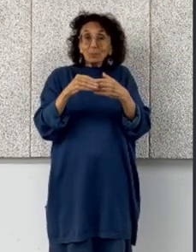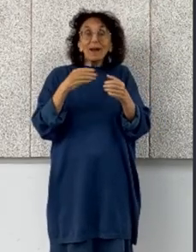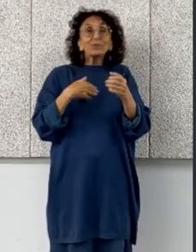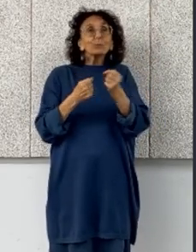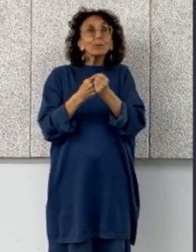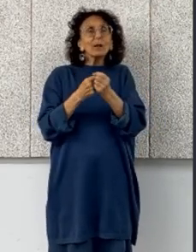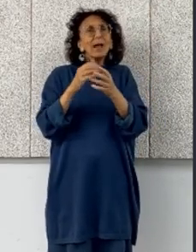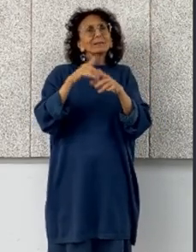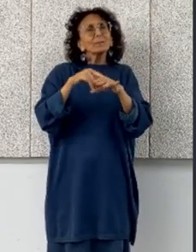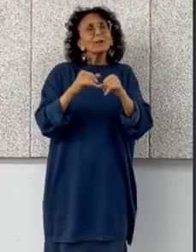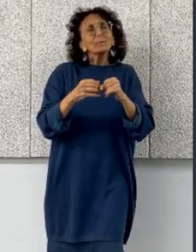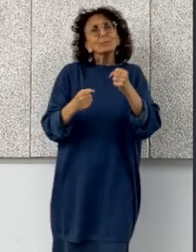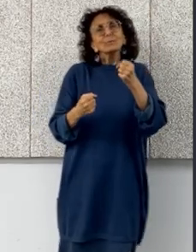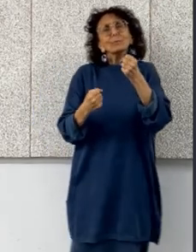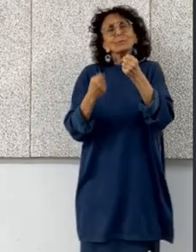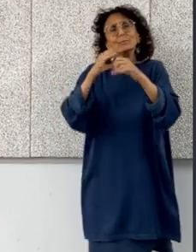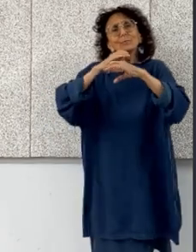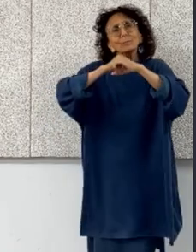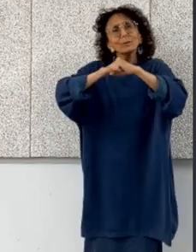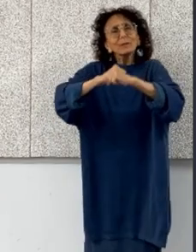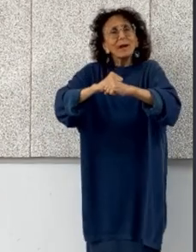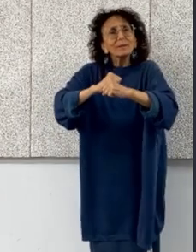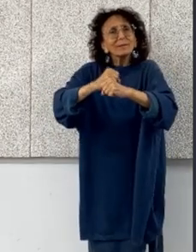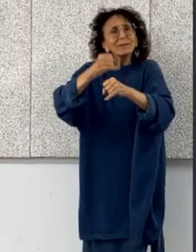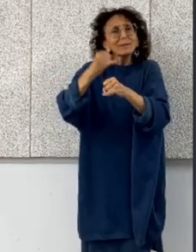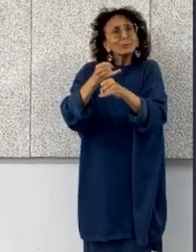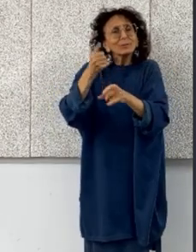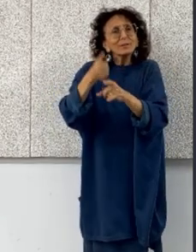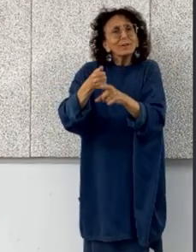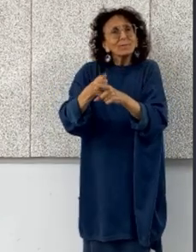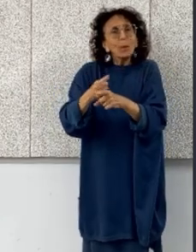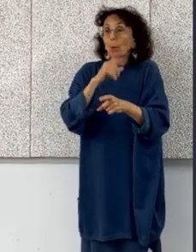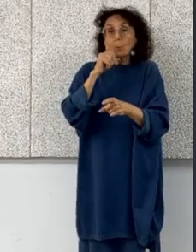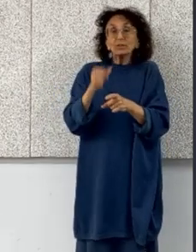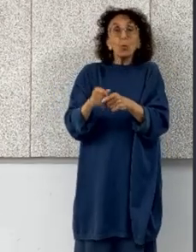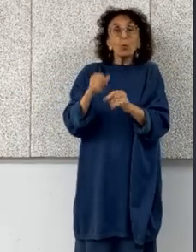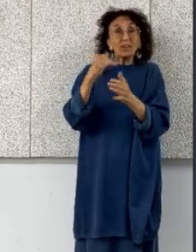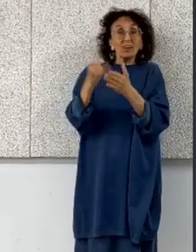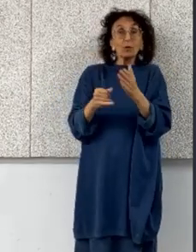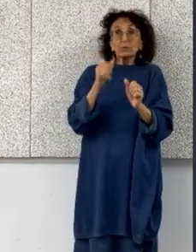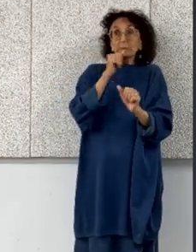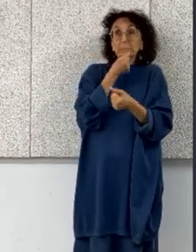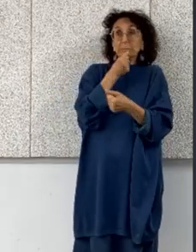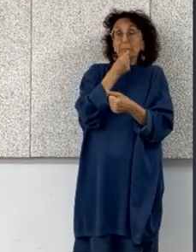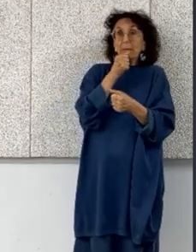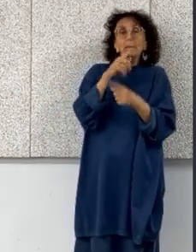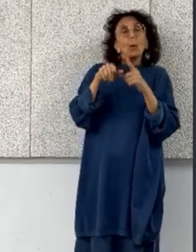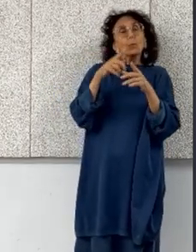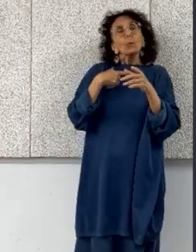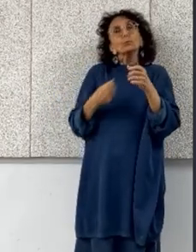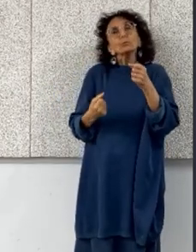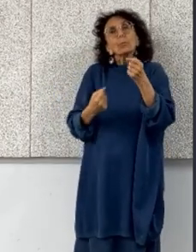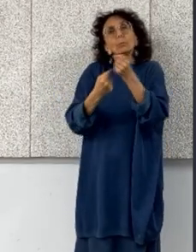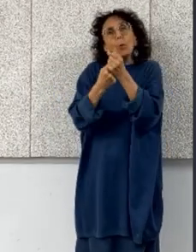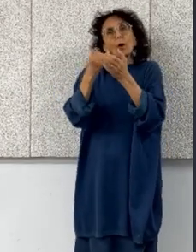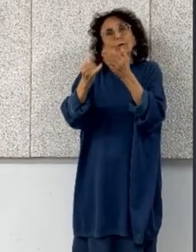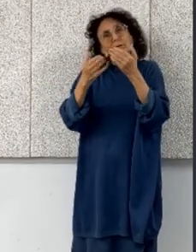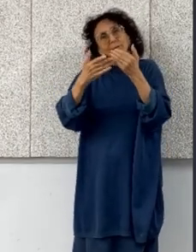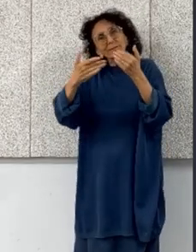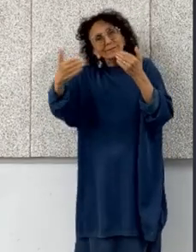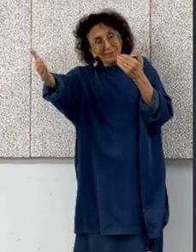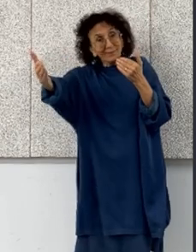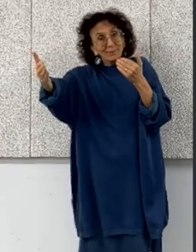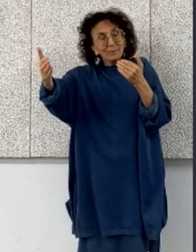and well-being of the institution. And not at the expense of the artist, but so that it can continue to serve the artist. Yeah.